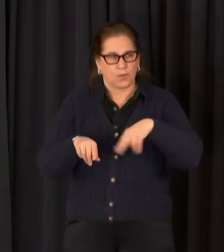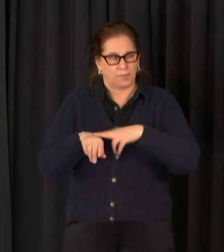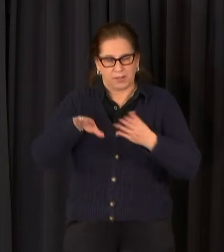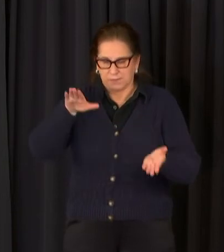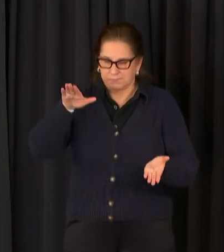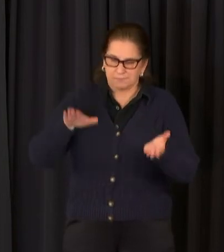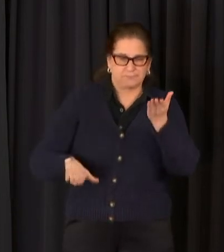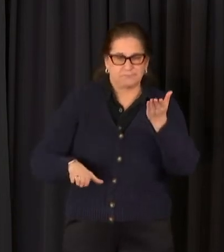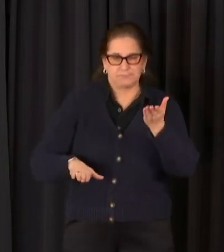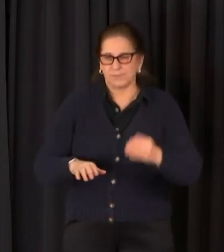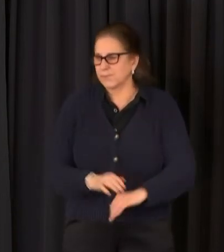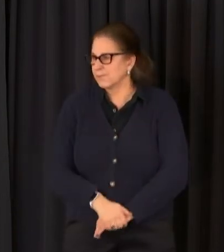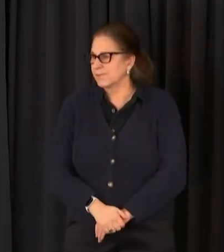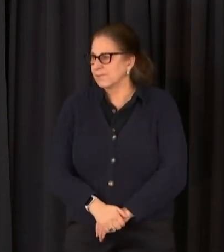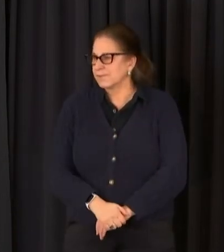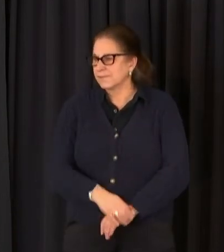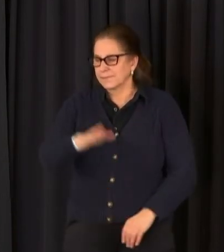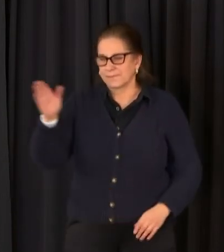Yes.